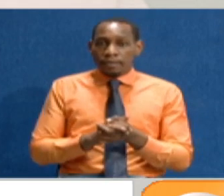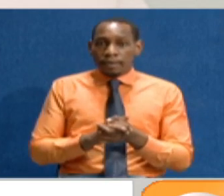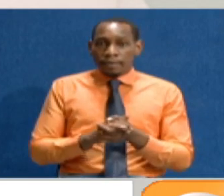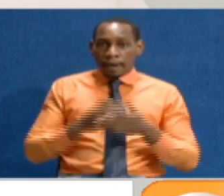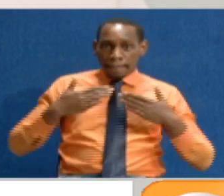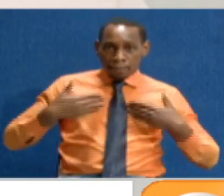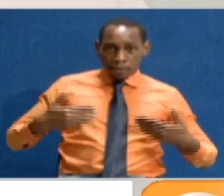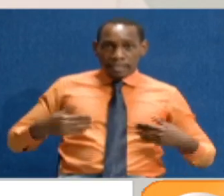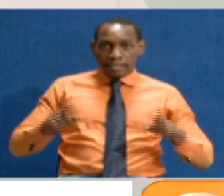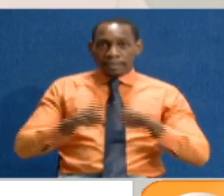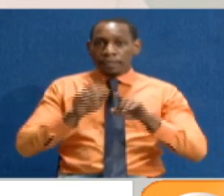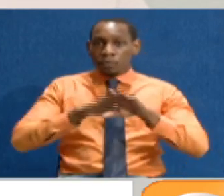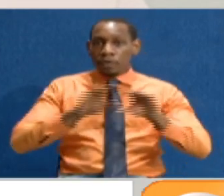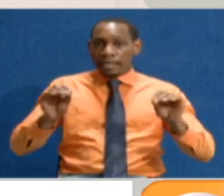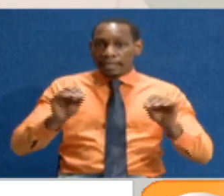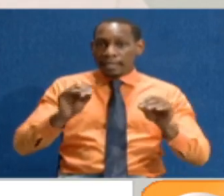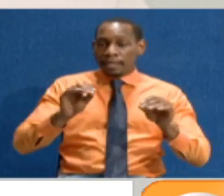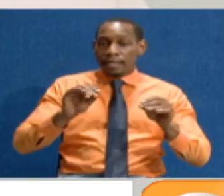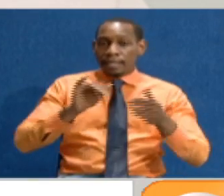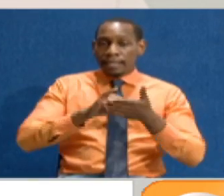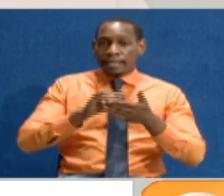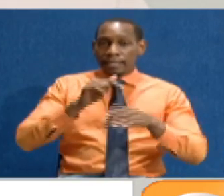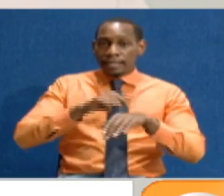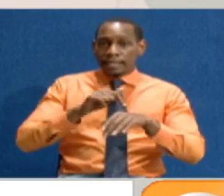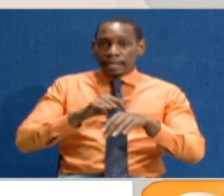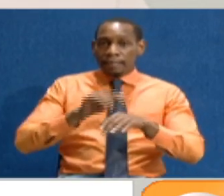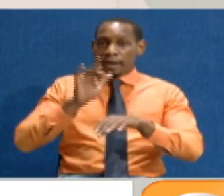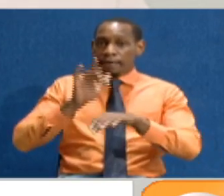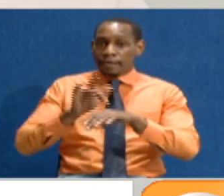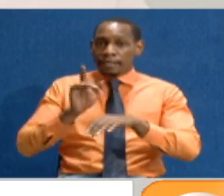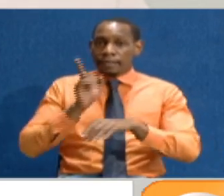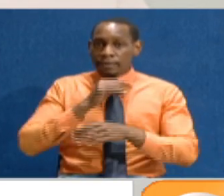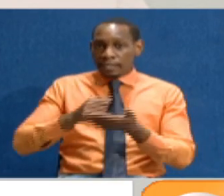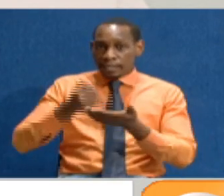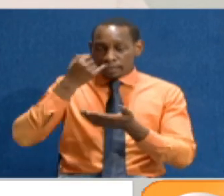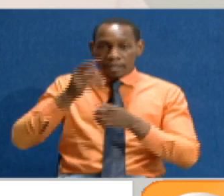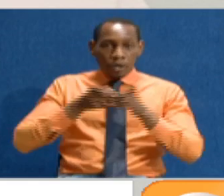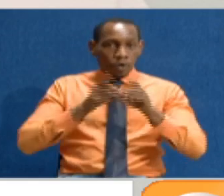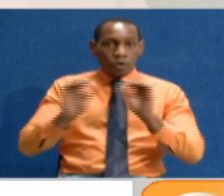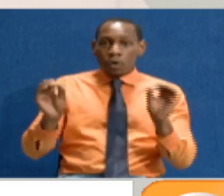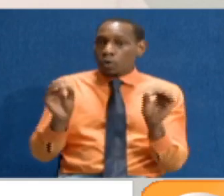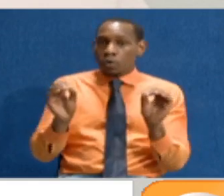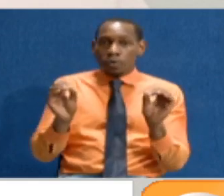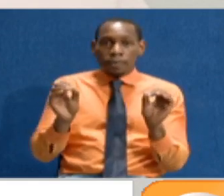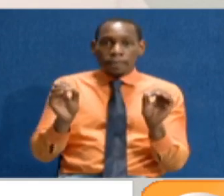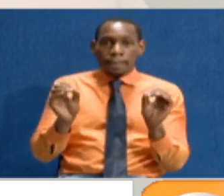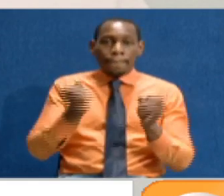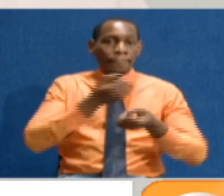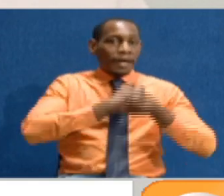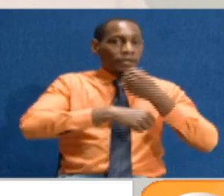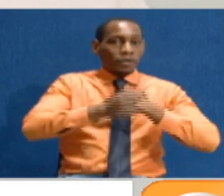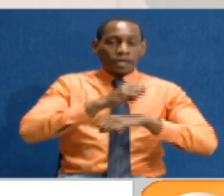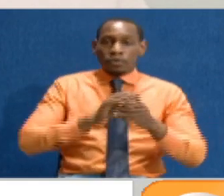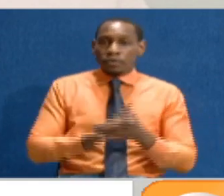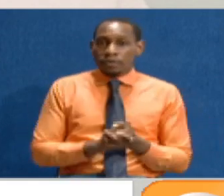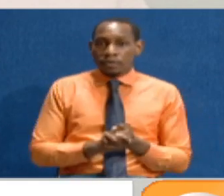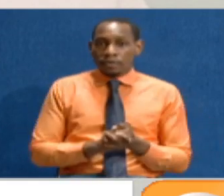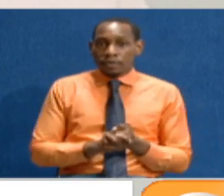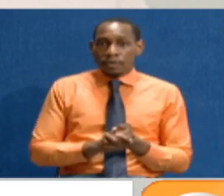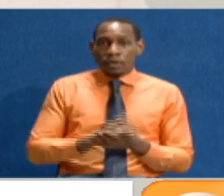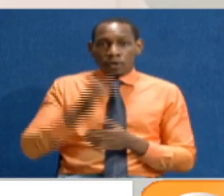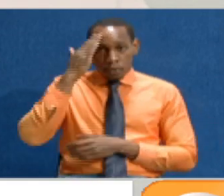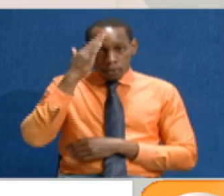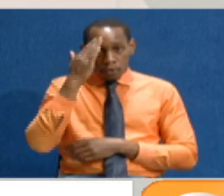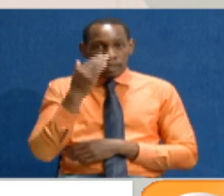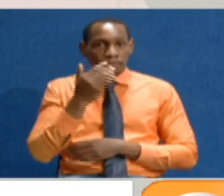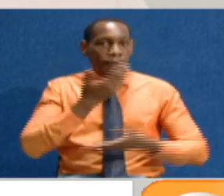balance. And one of the worst things about it is that once they take the drugs, they do not have control over their actions sometimes in terms of